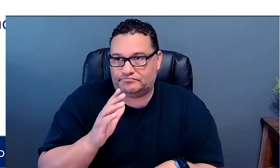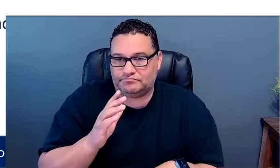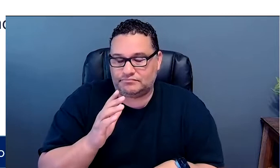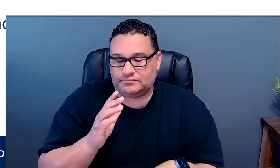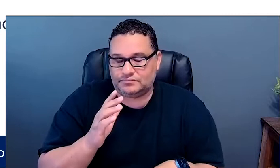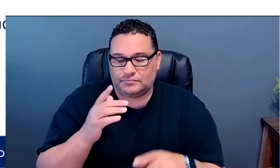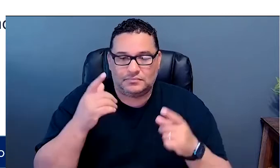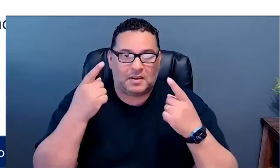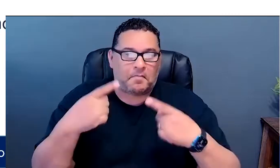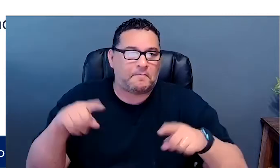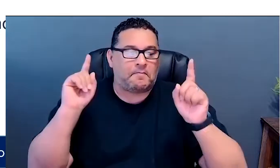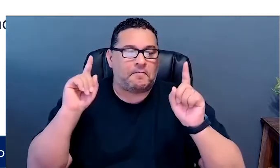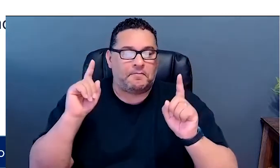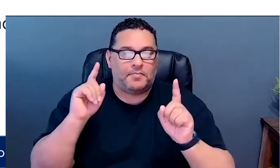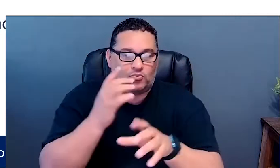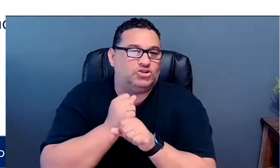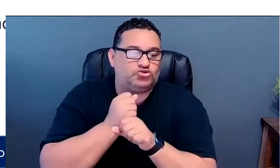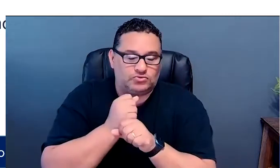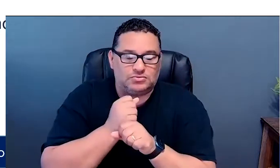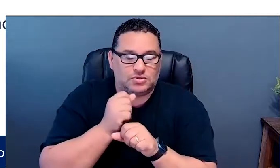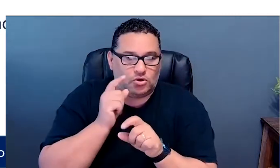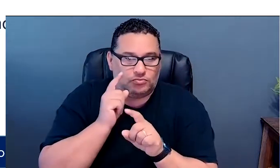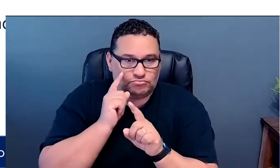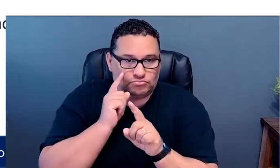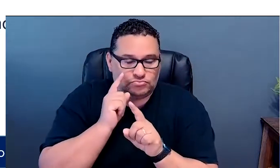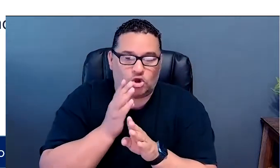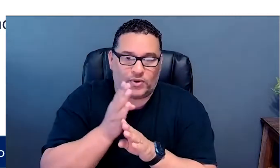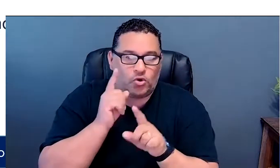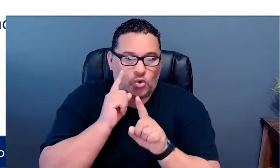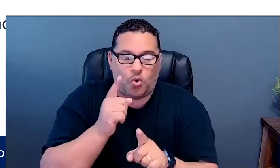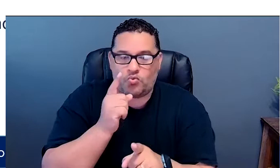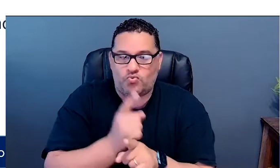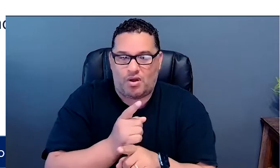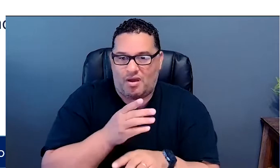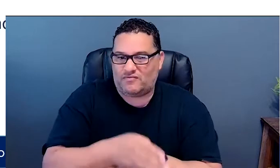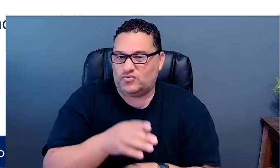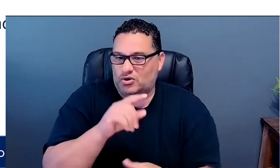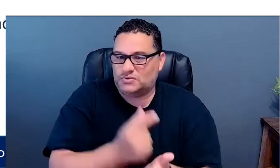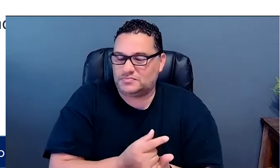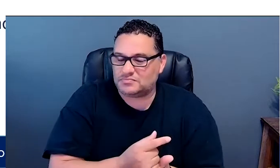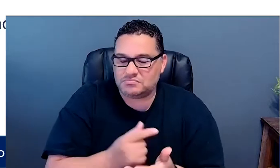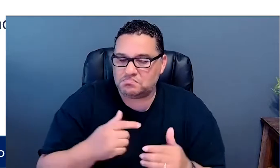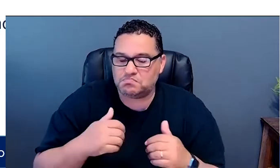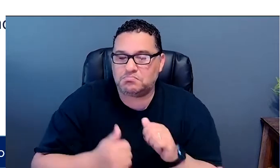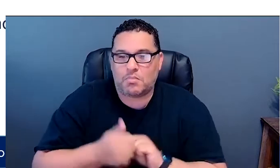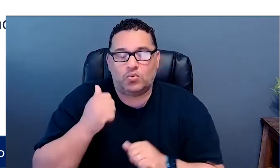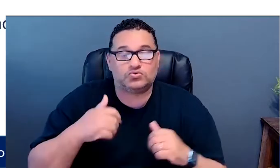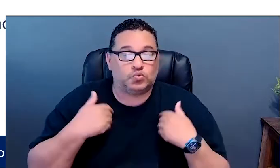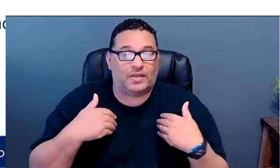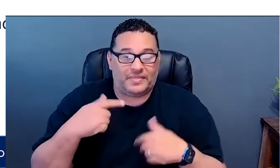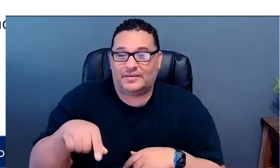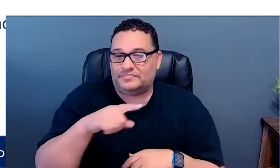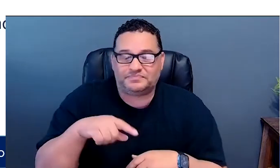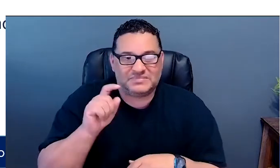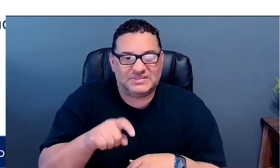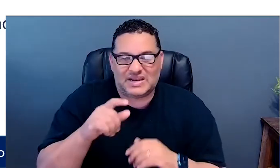reach their career goal immediately upon graduation. Most youth need